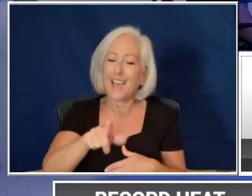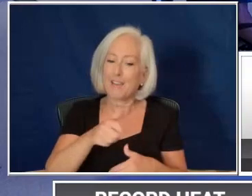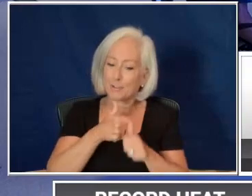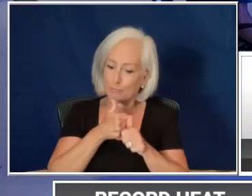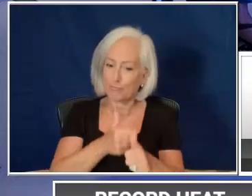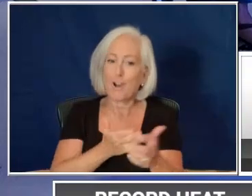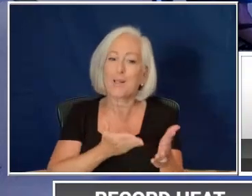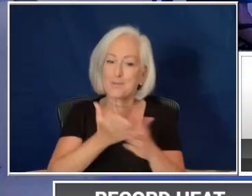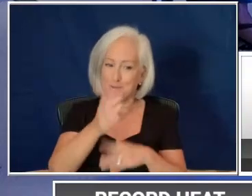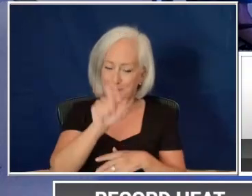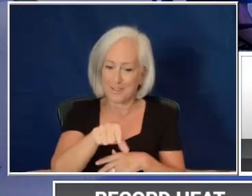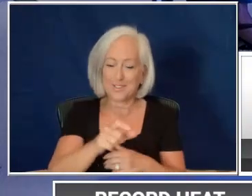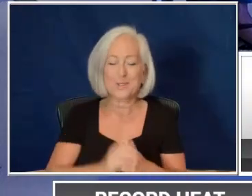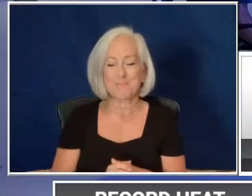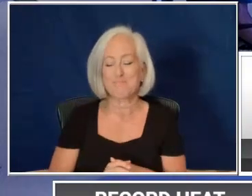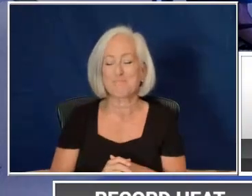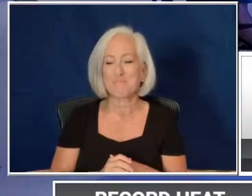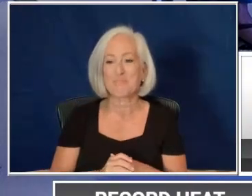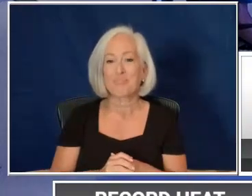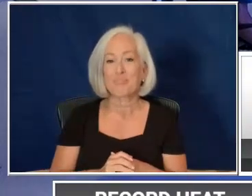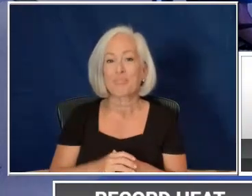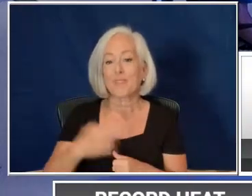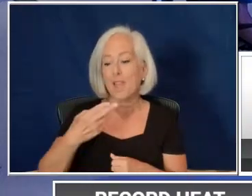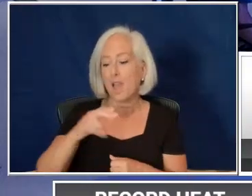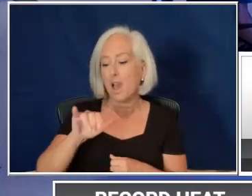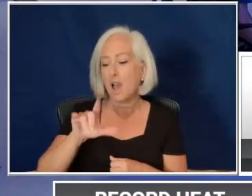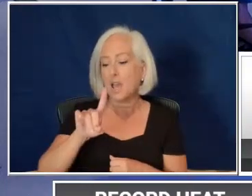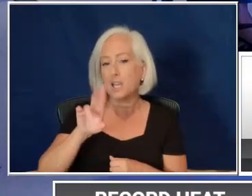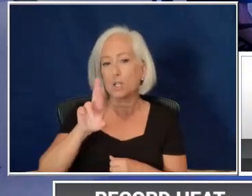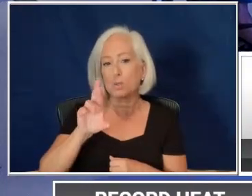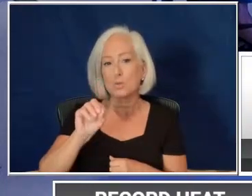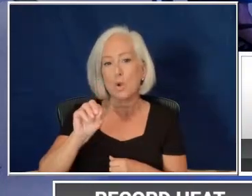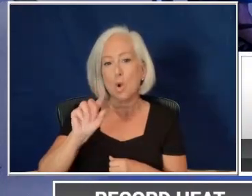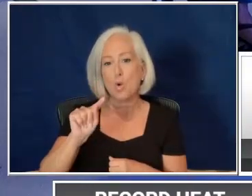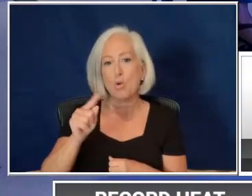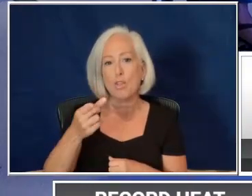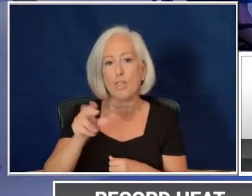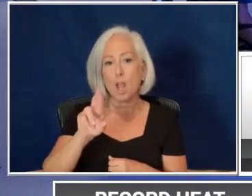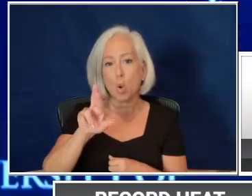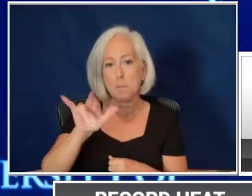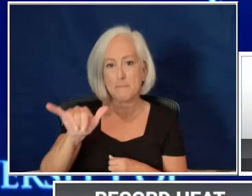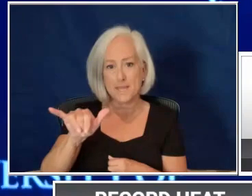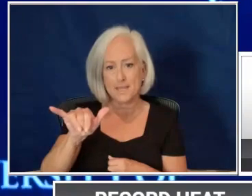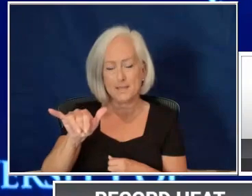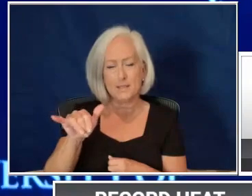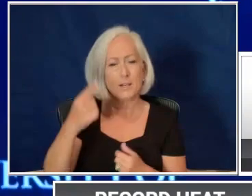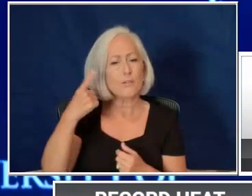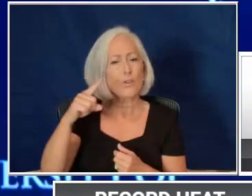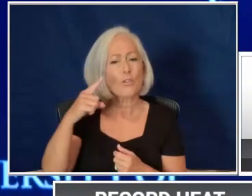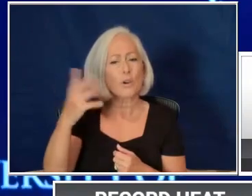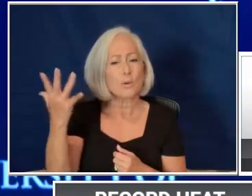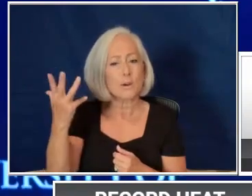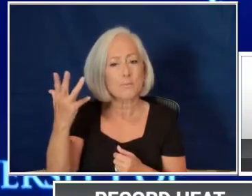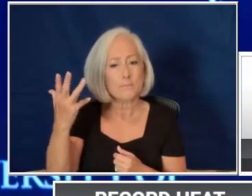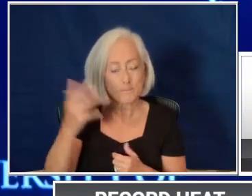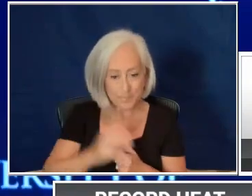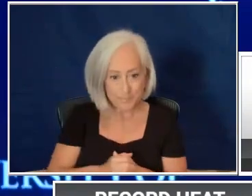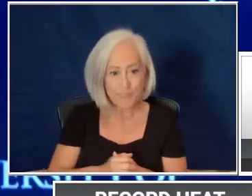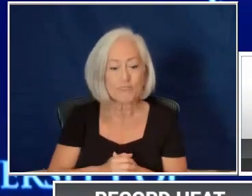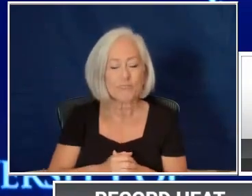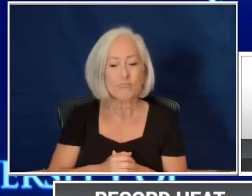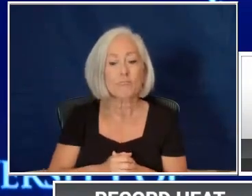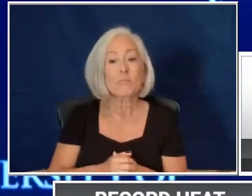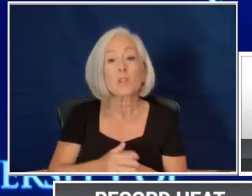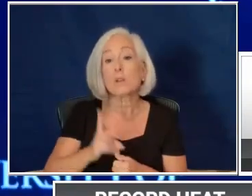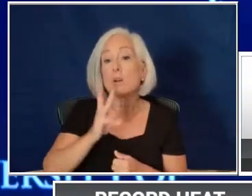us, Doctor, what is hydrotherapy and what's it used for? Hydrotherapy is a technique that any therapy that uses,